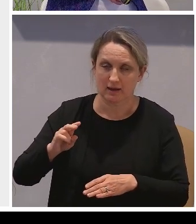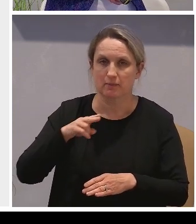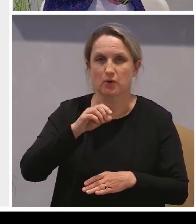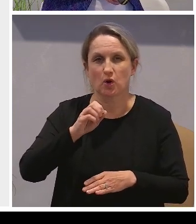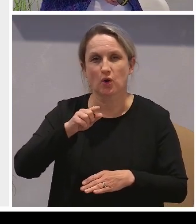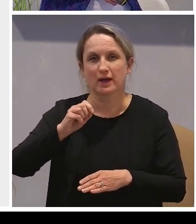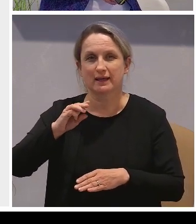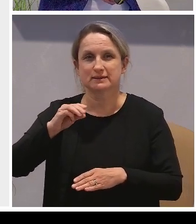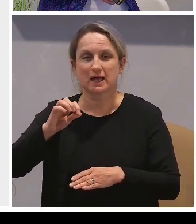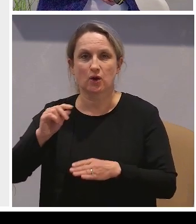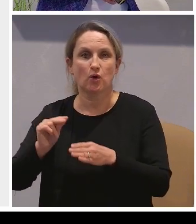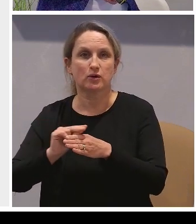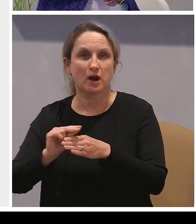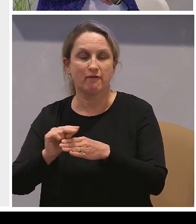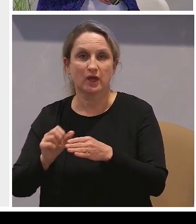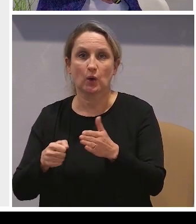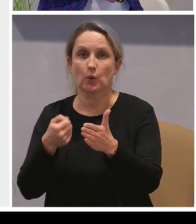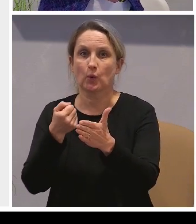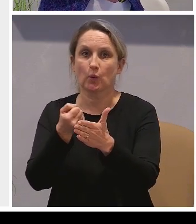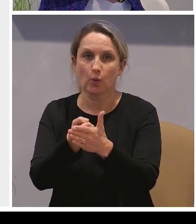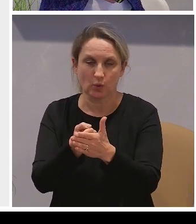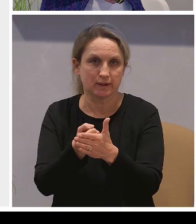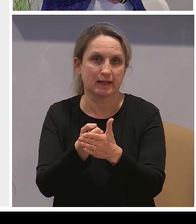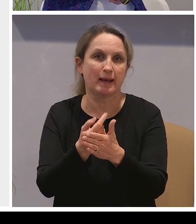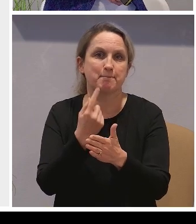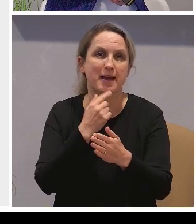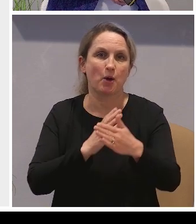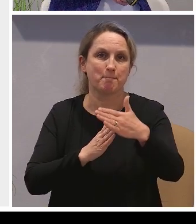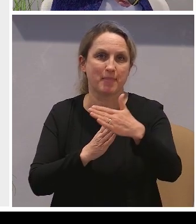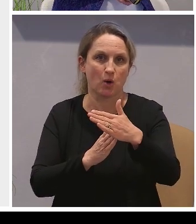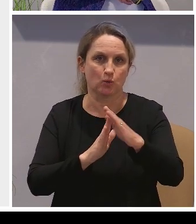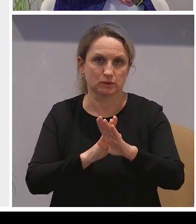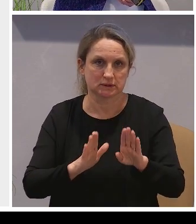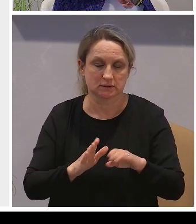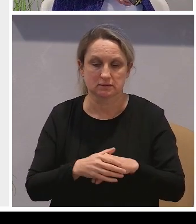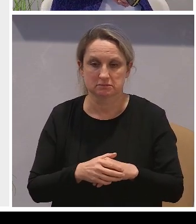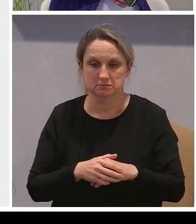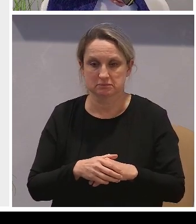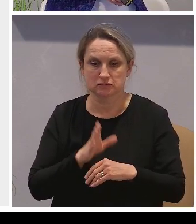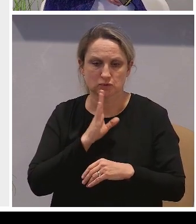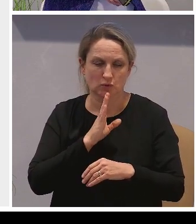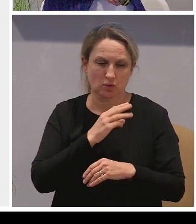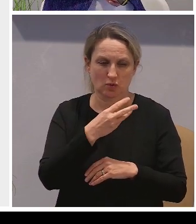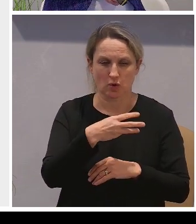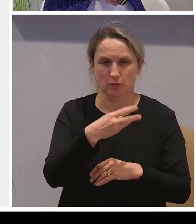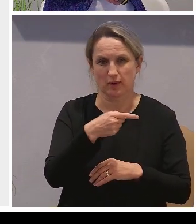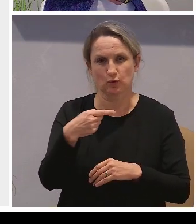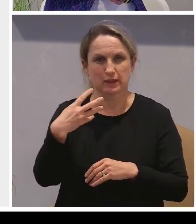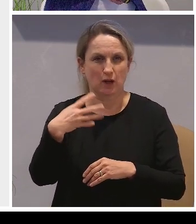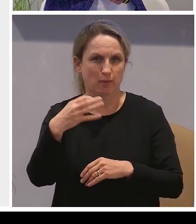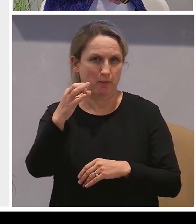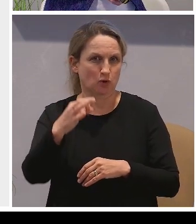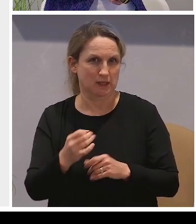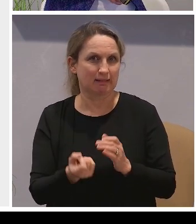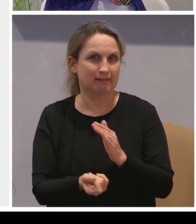we also add progesterone, and this estrogen progesterone treatment